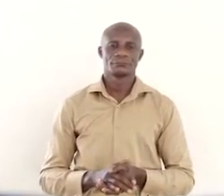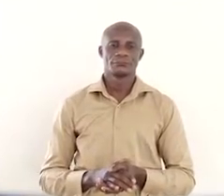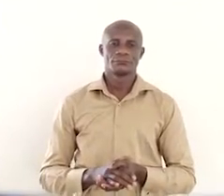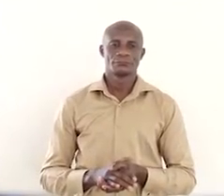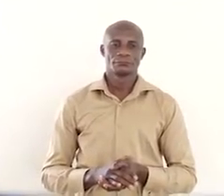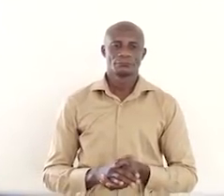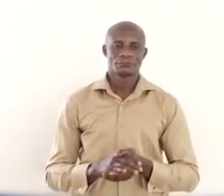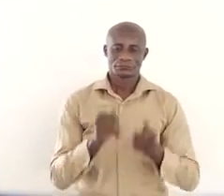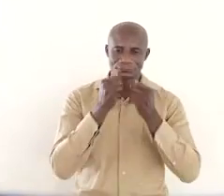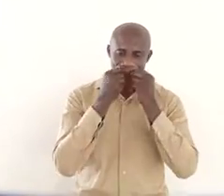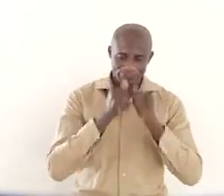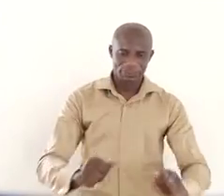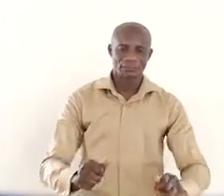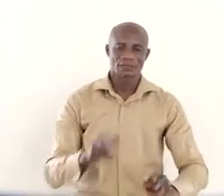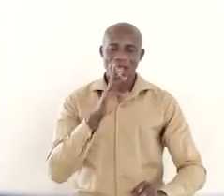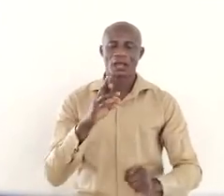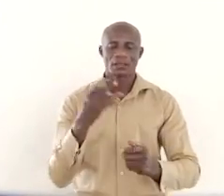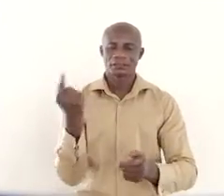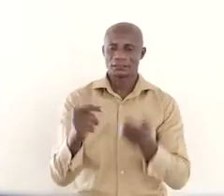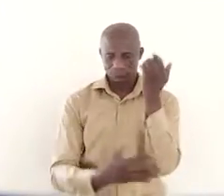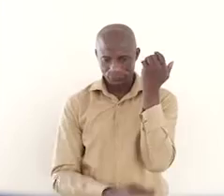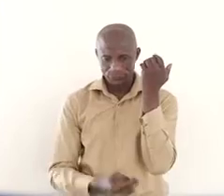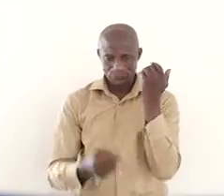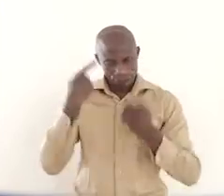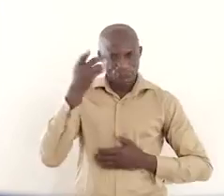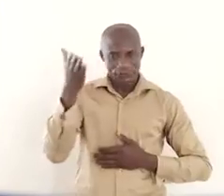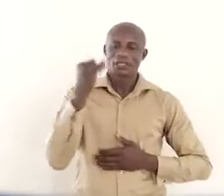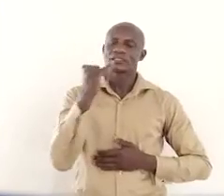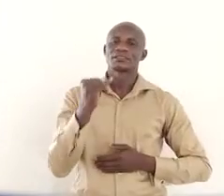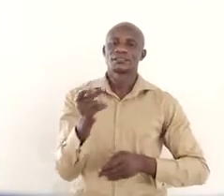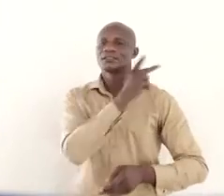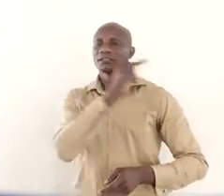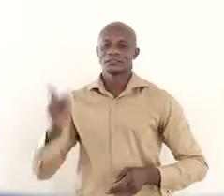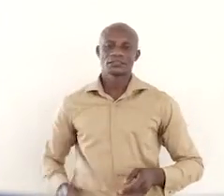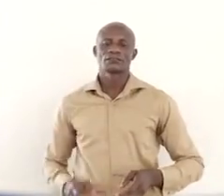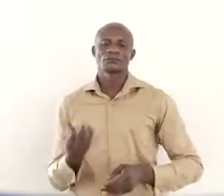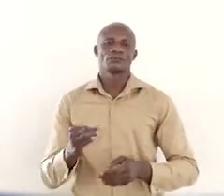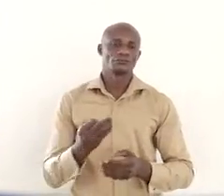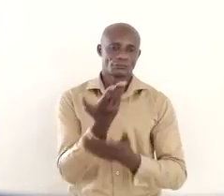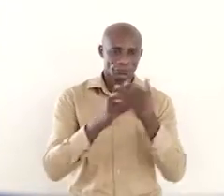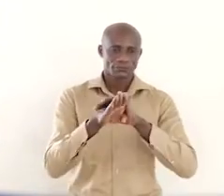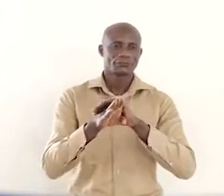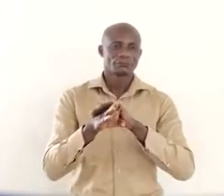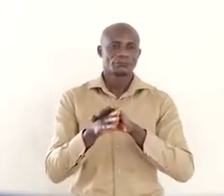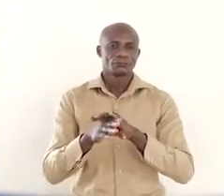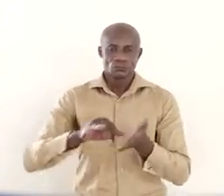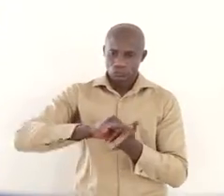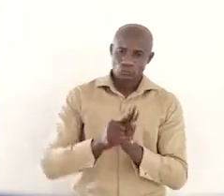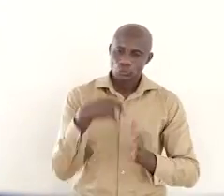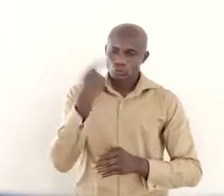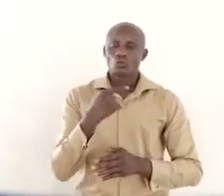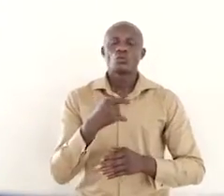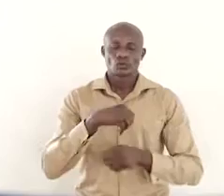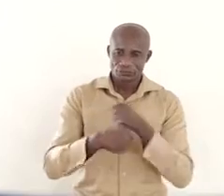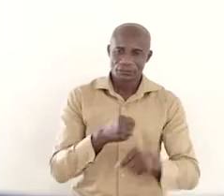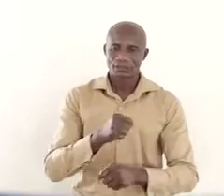I mean, blessed are the poor, for theirs is the kingdom of God. Blessed are those who mourn. In this world, those who